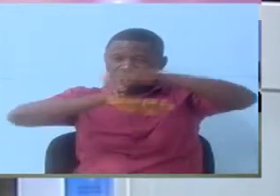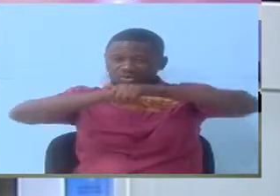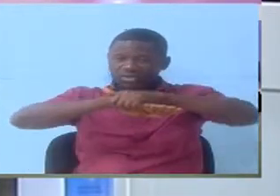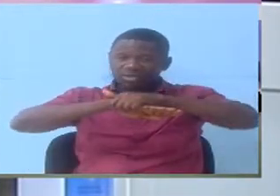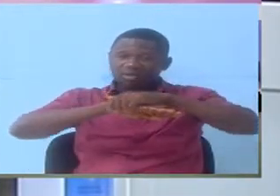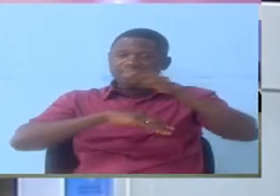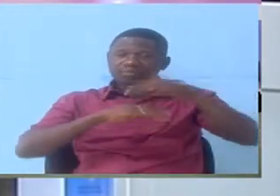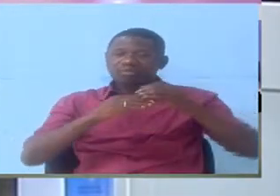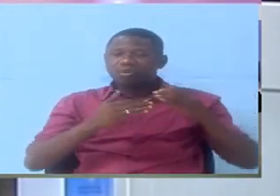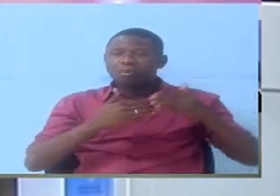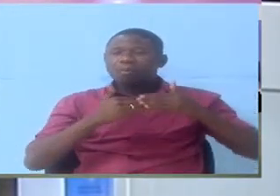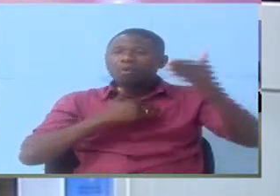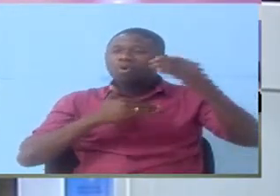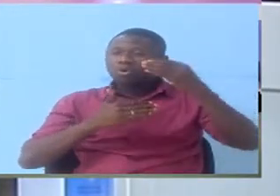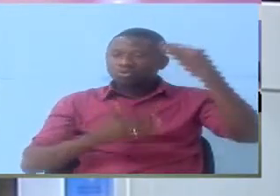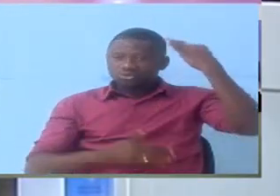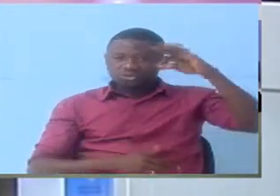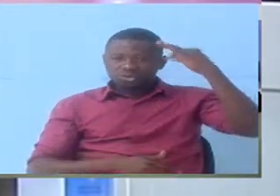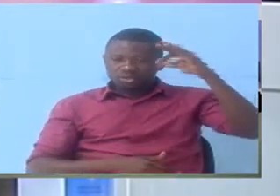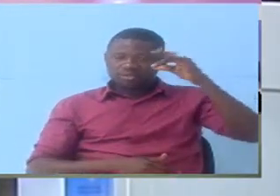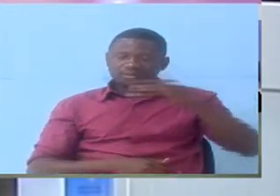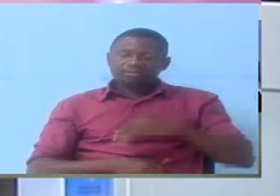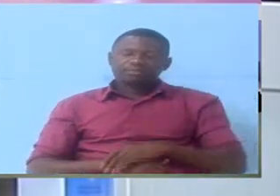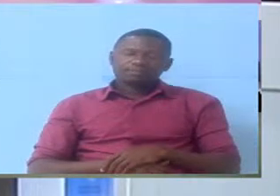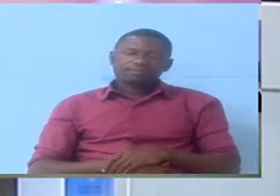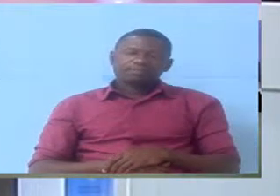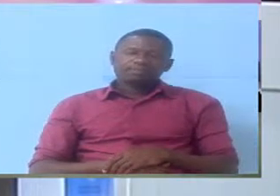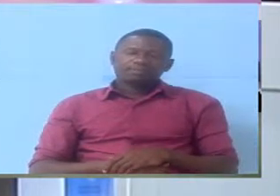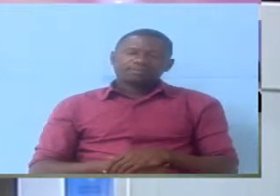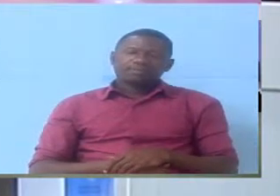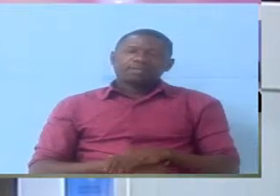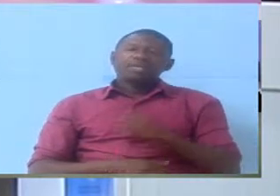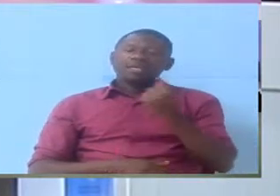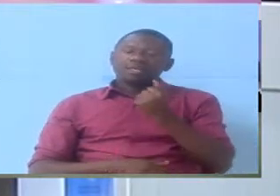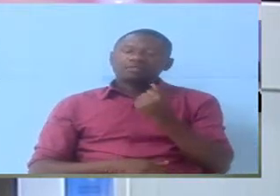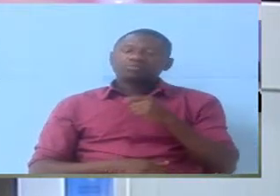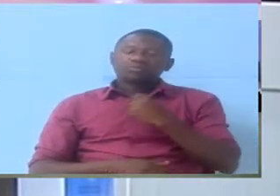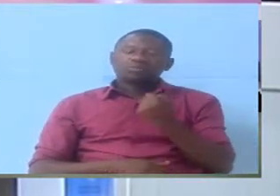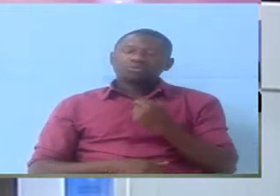Akatanyameng. As an international staff. Usually,